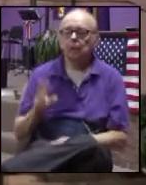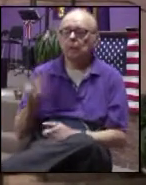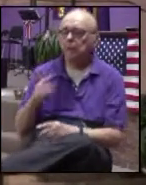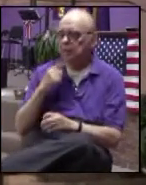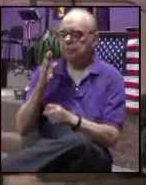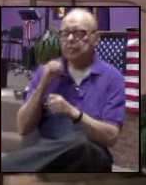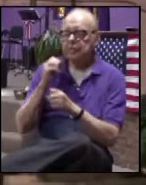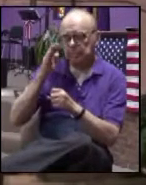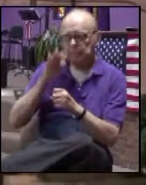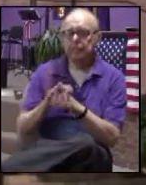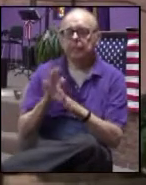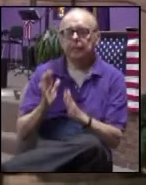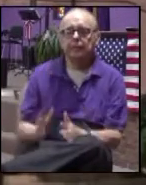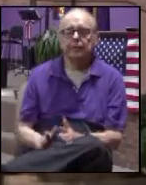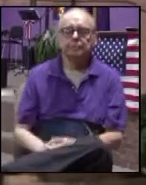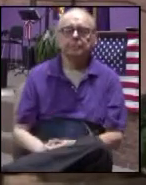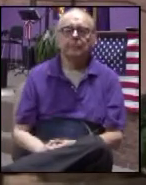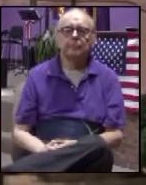Believer?